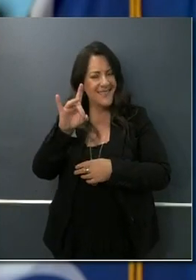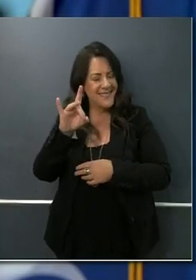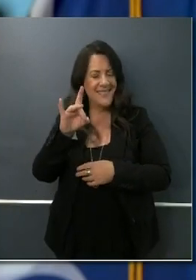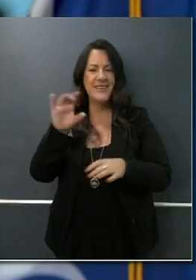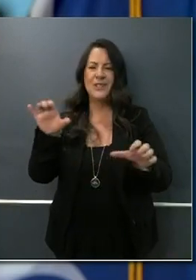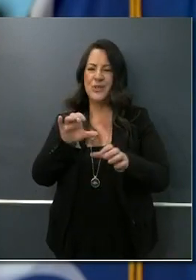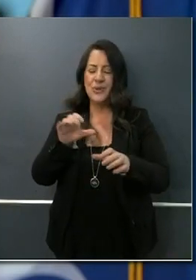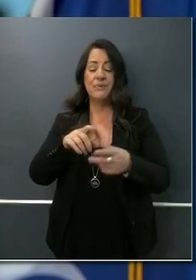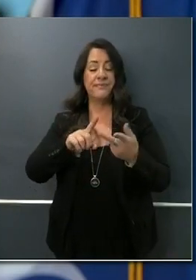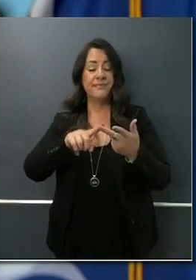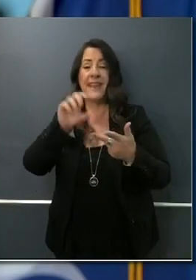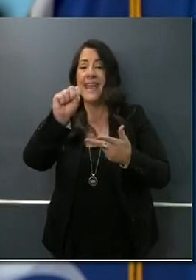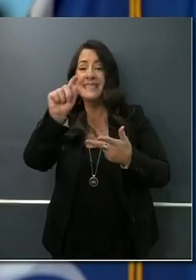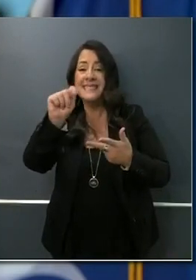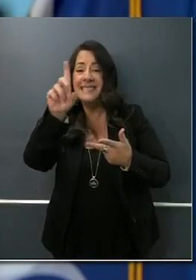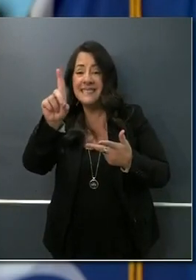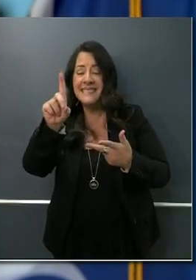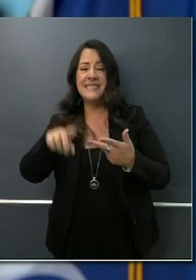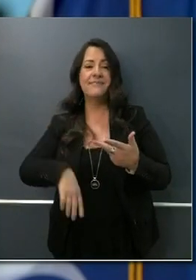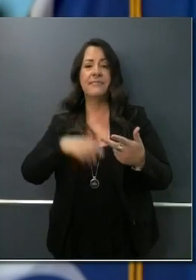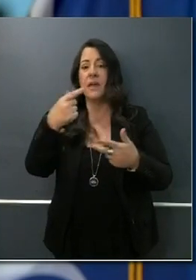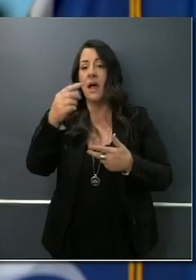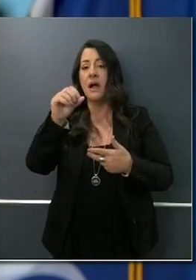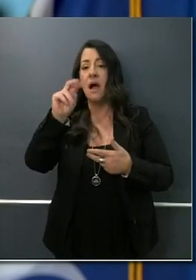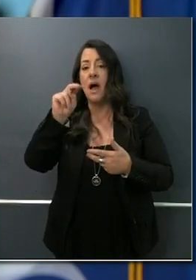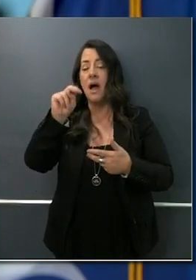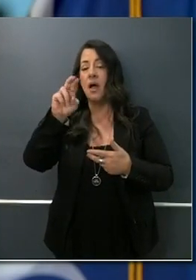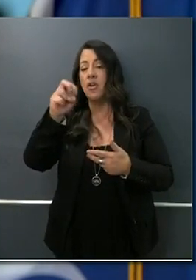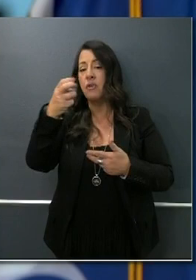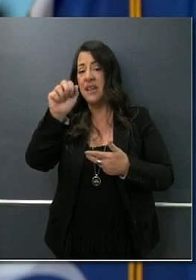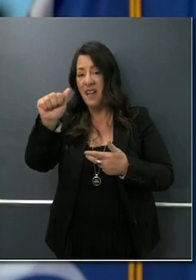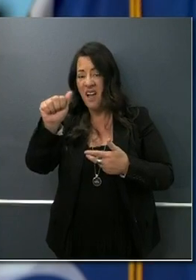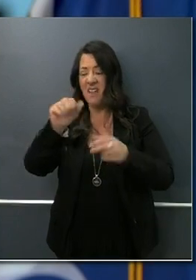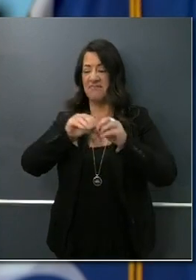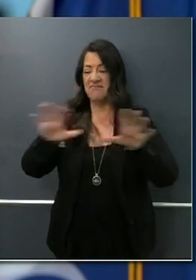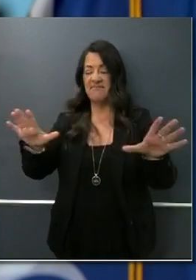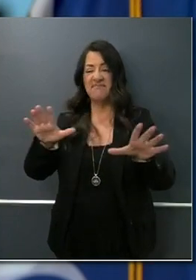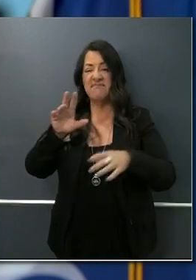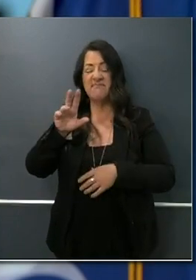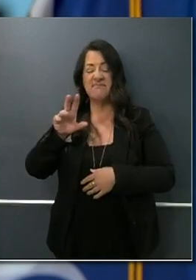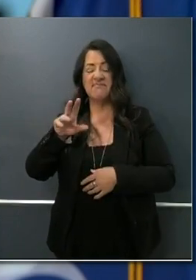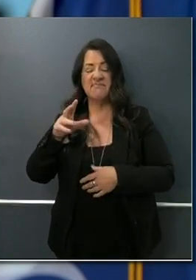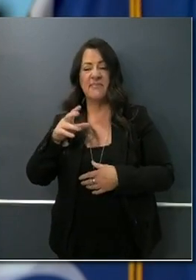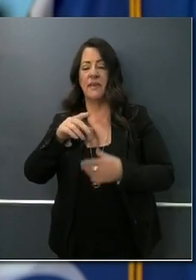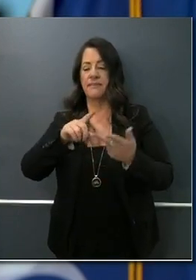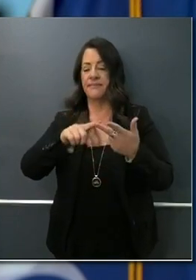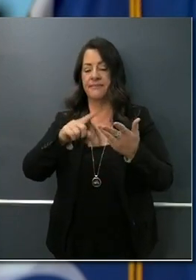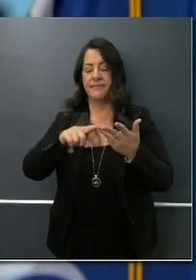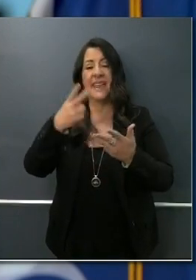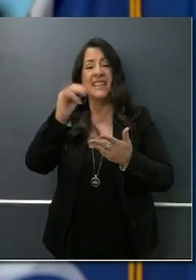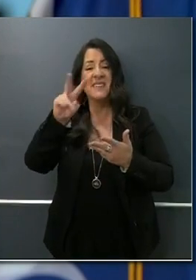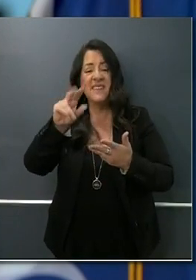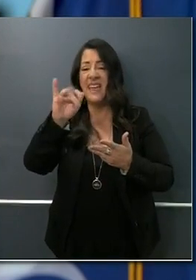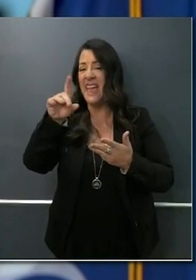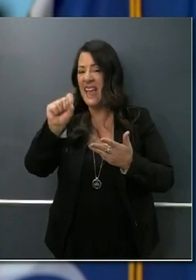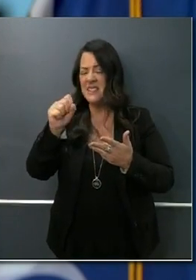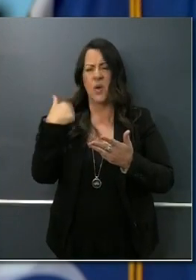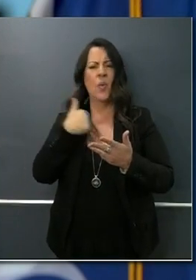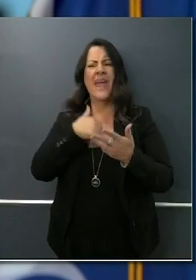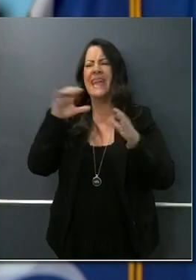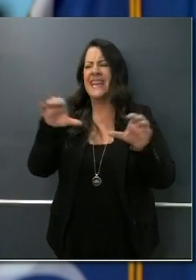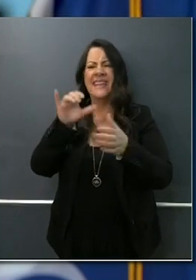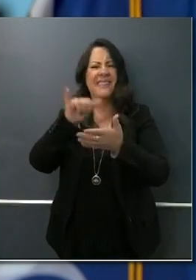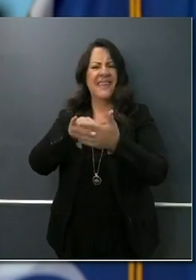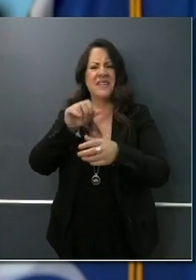on STDs, some gonorrhea outbreaks in the last number of years, HIV and AIDS brought to a whole nother